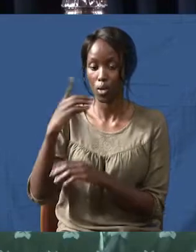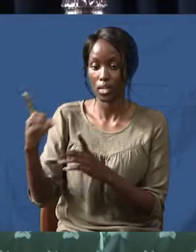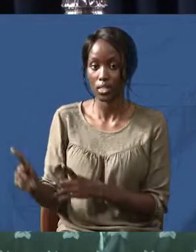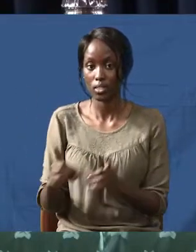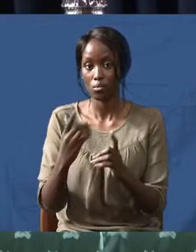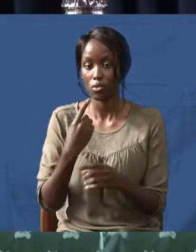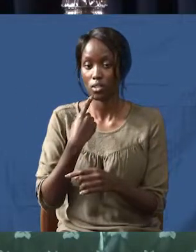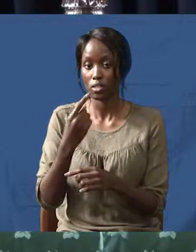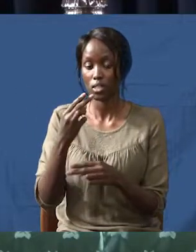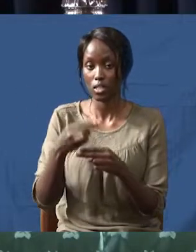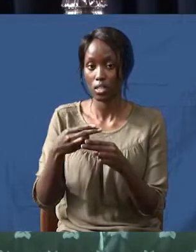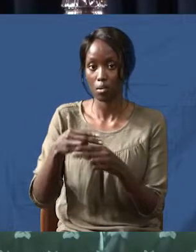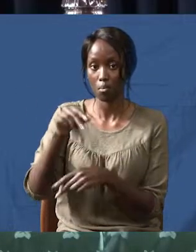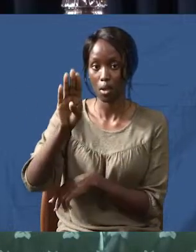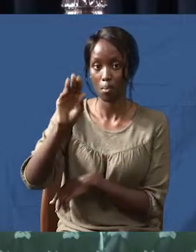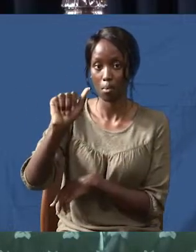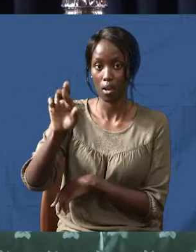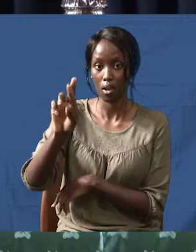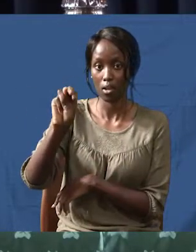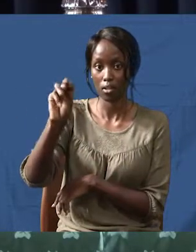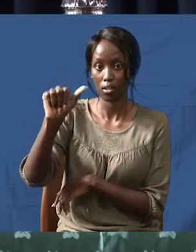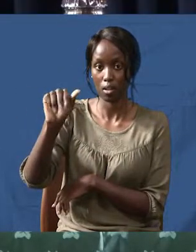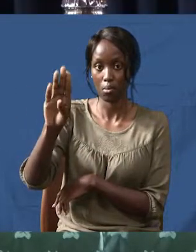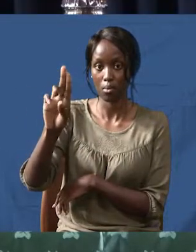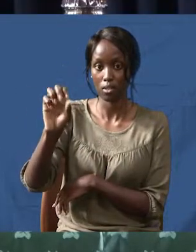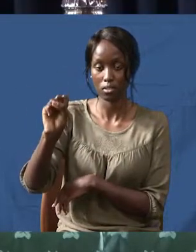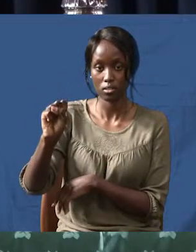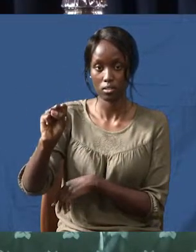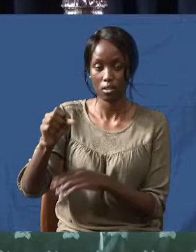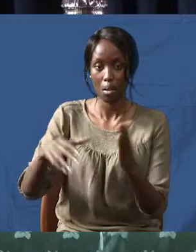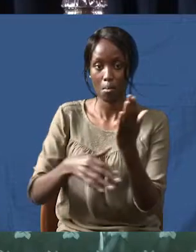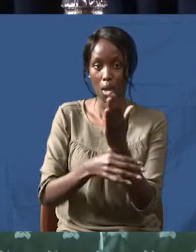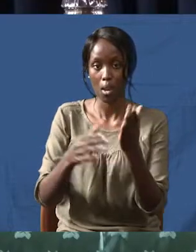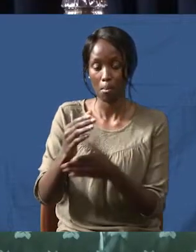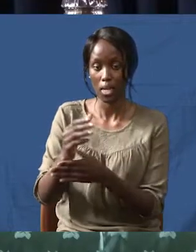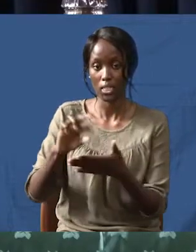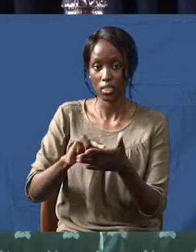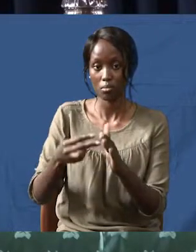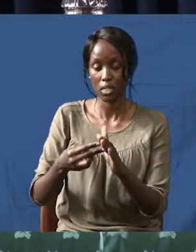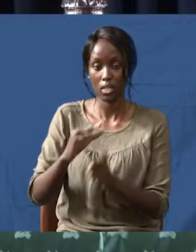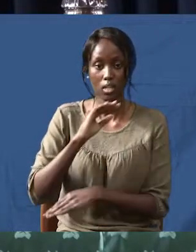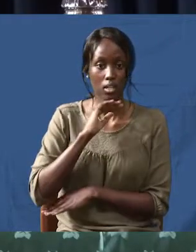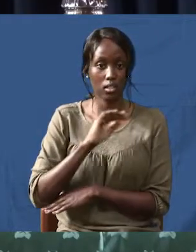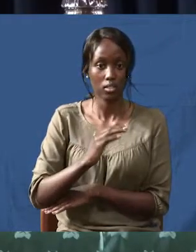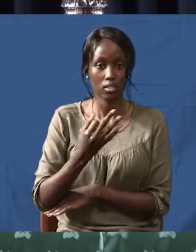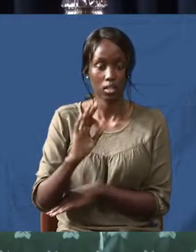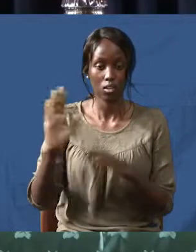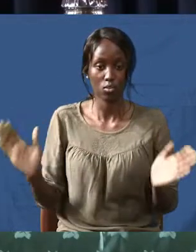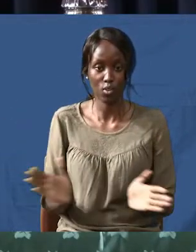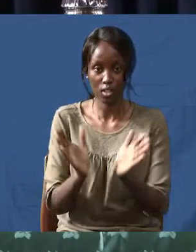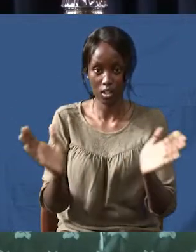called Barnabas, which means the son of